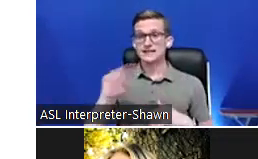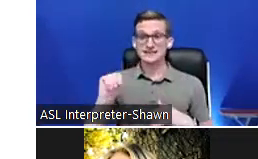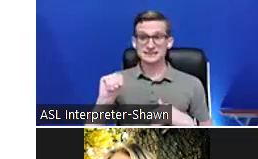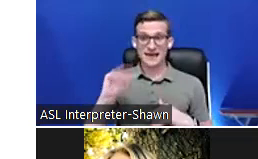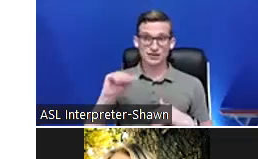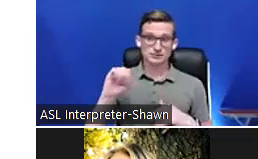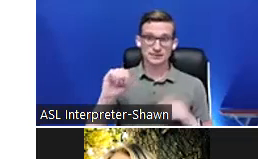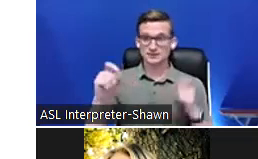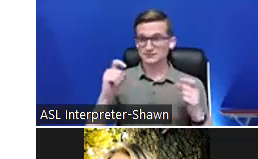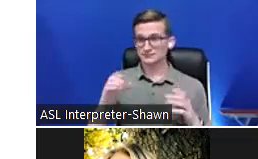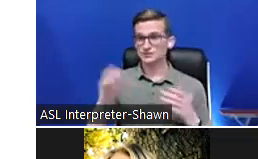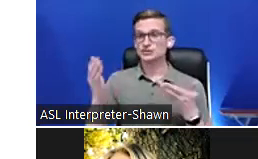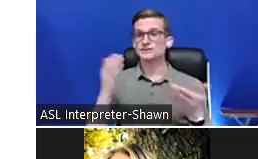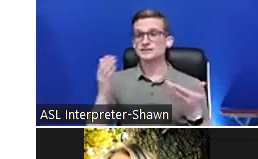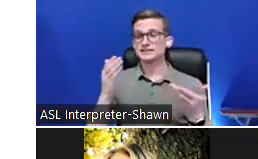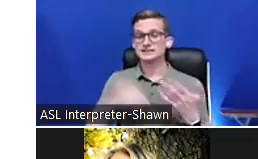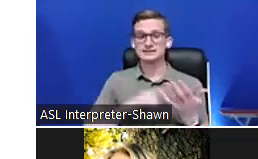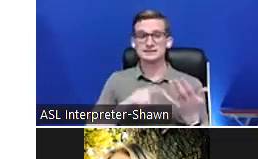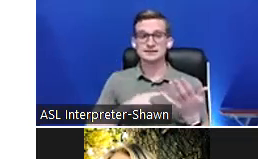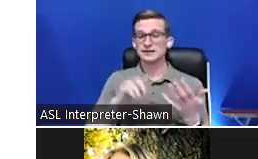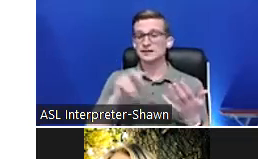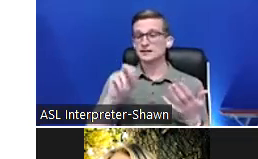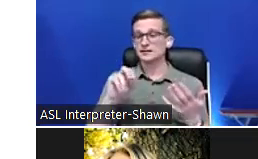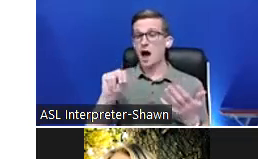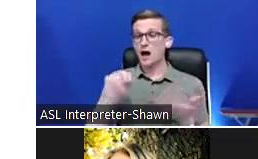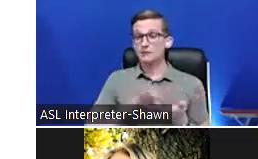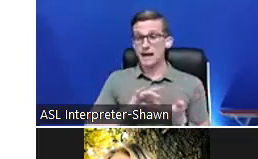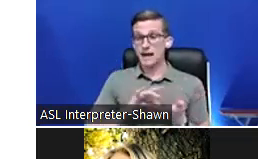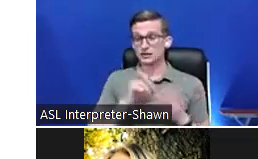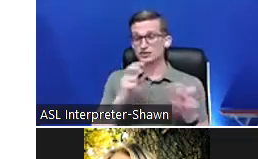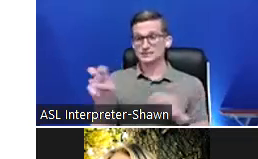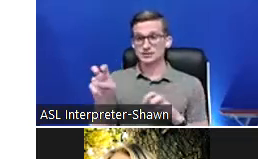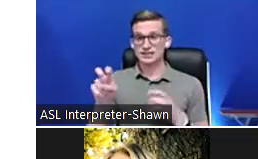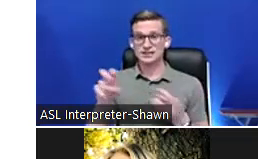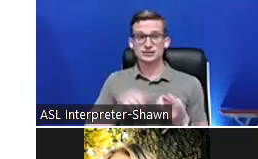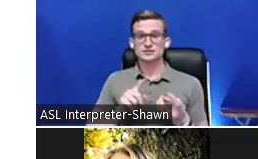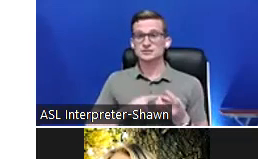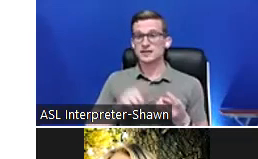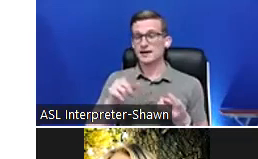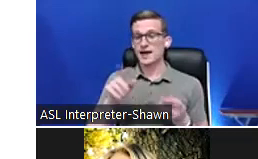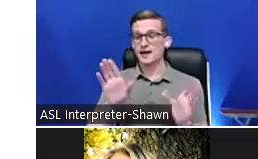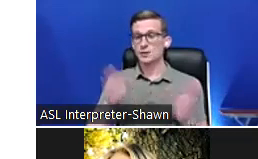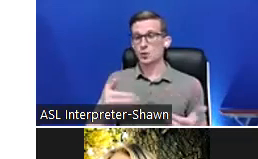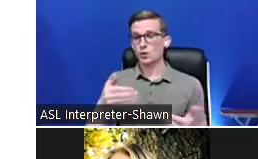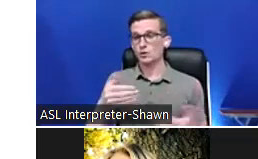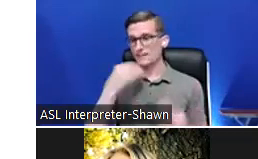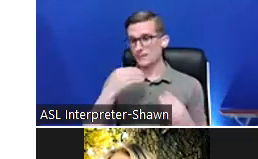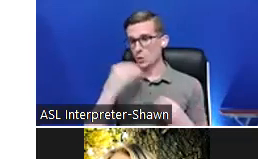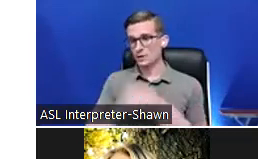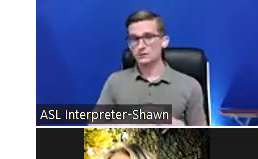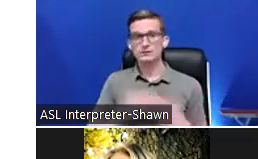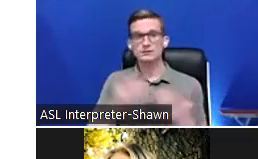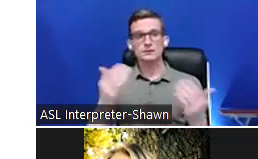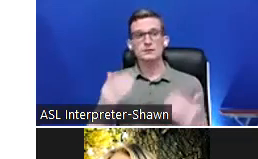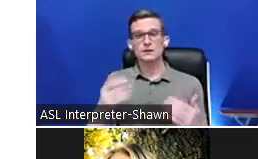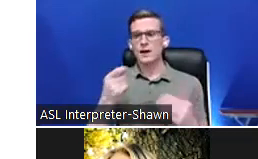non-medical transportation, and community access, and then room and board. So to provide a little bit more information about